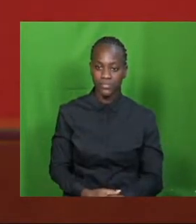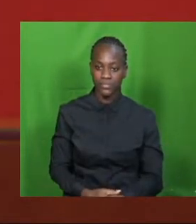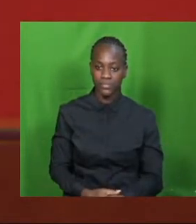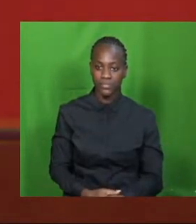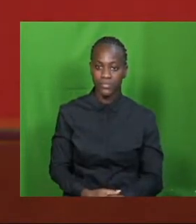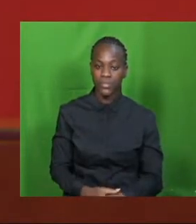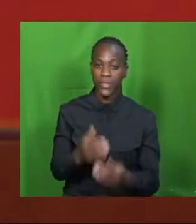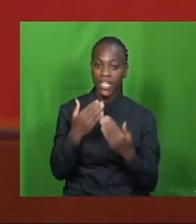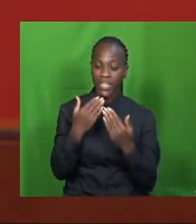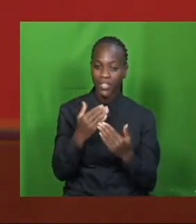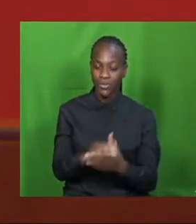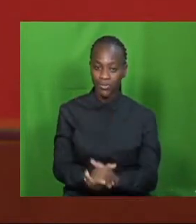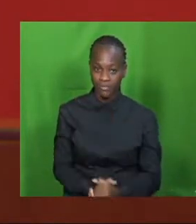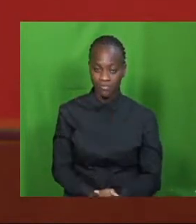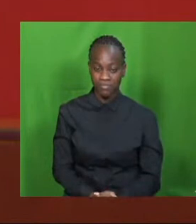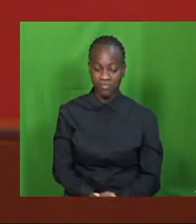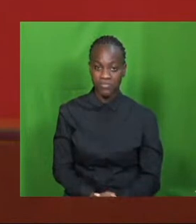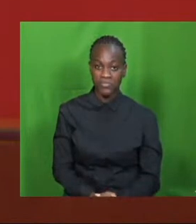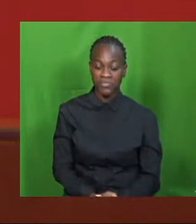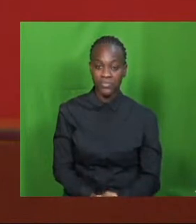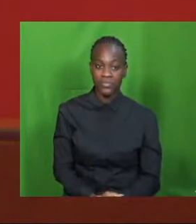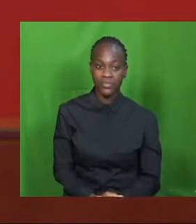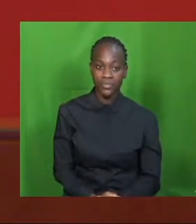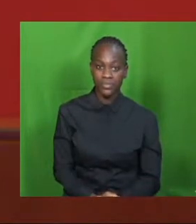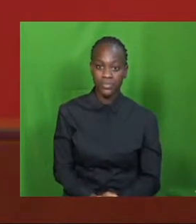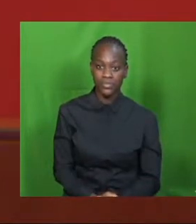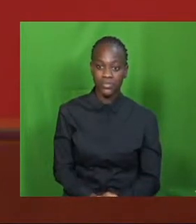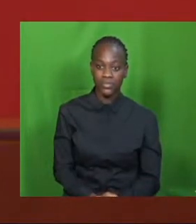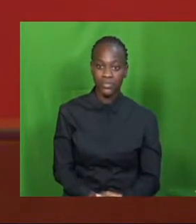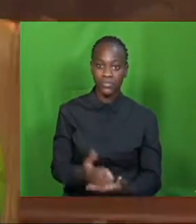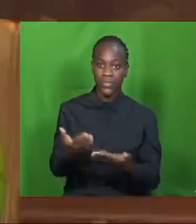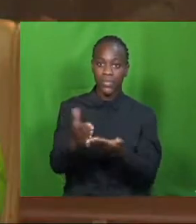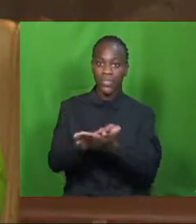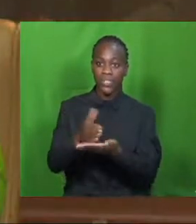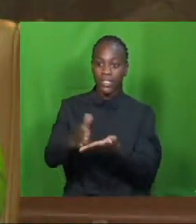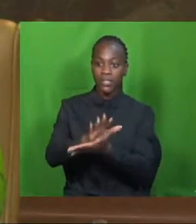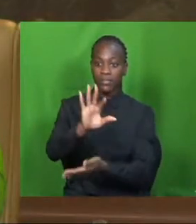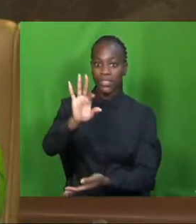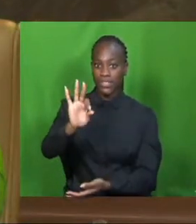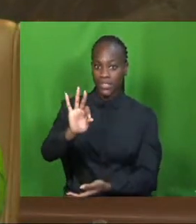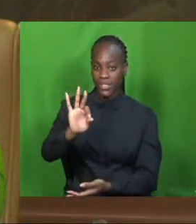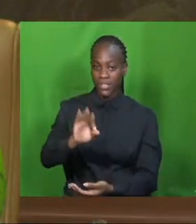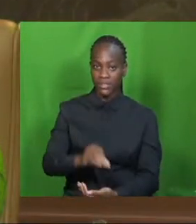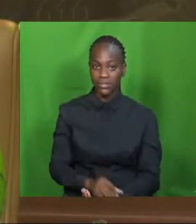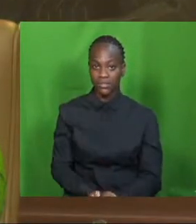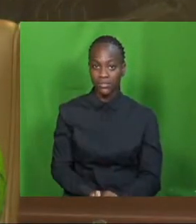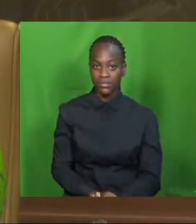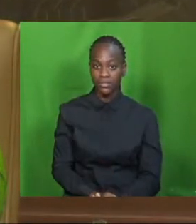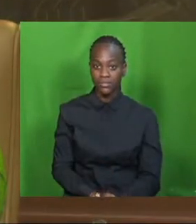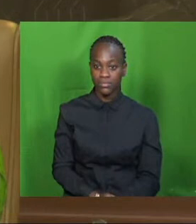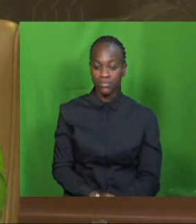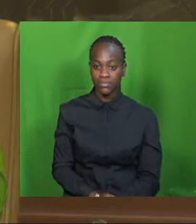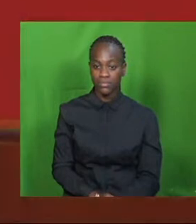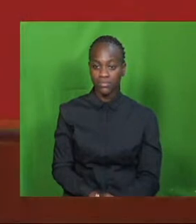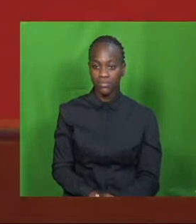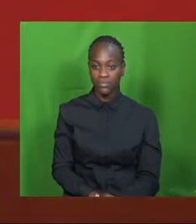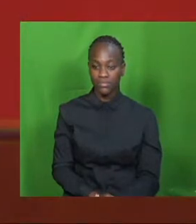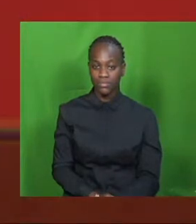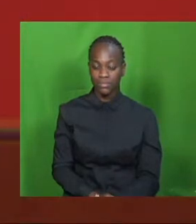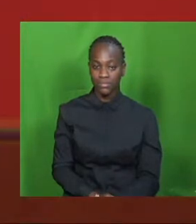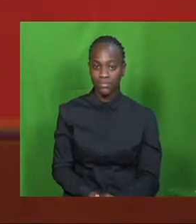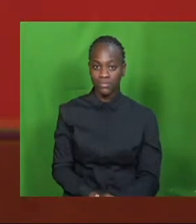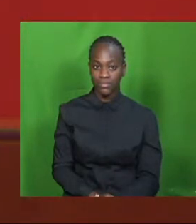This is the first time we've been confronted with such a matter. I'm